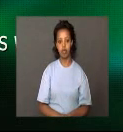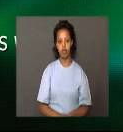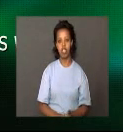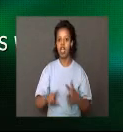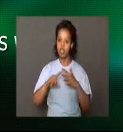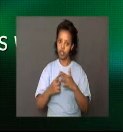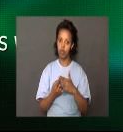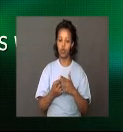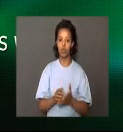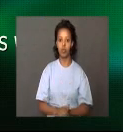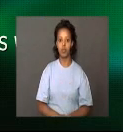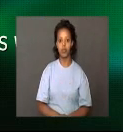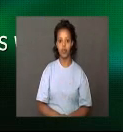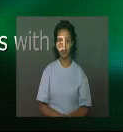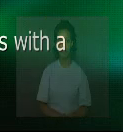Begin.